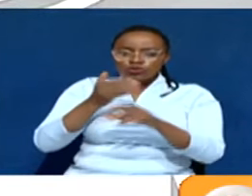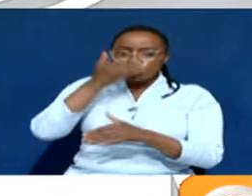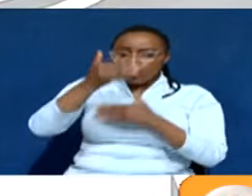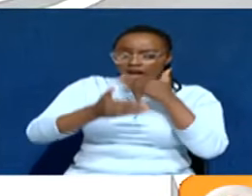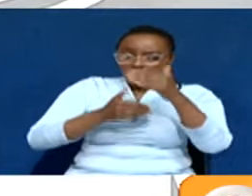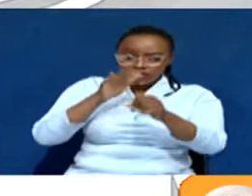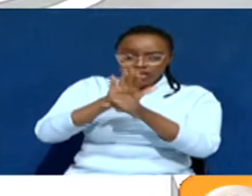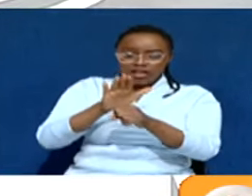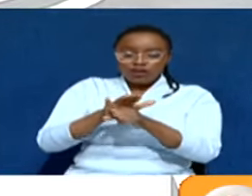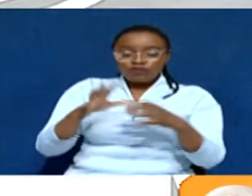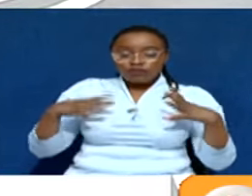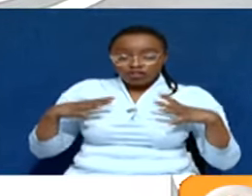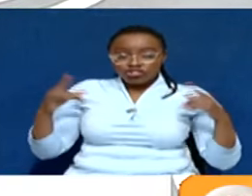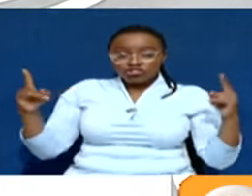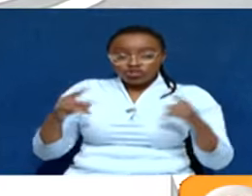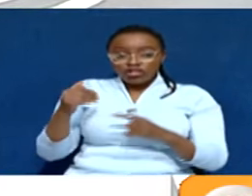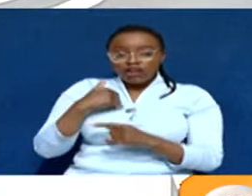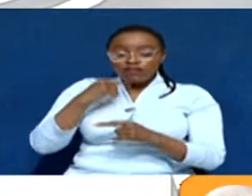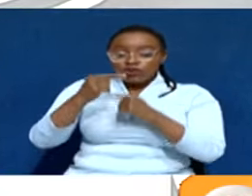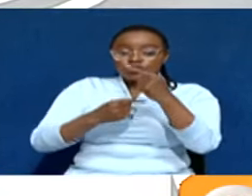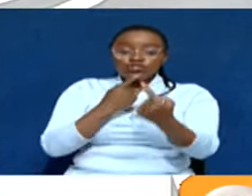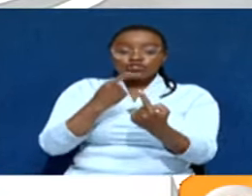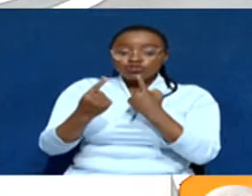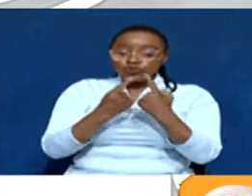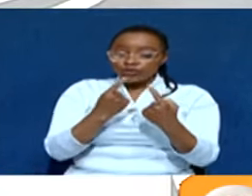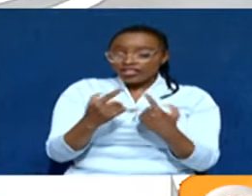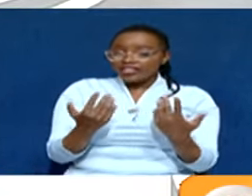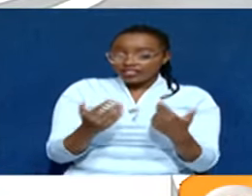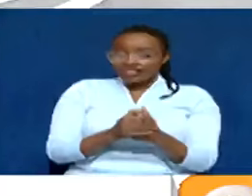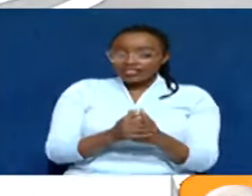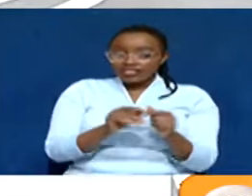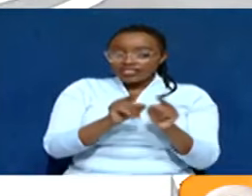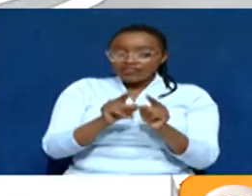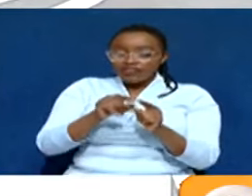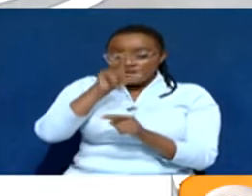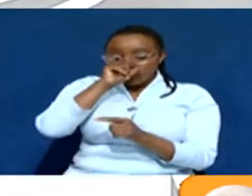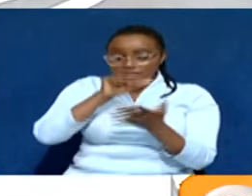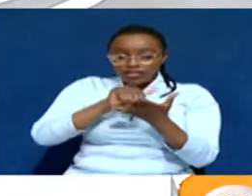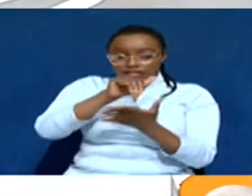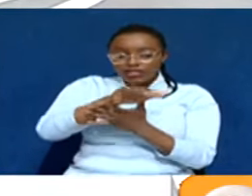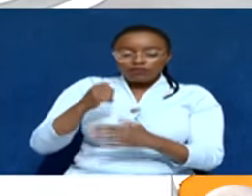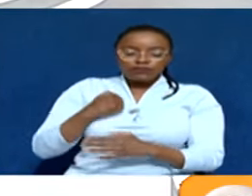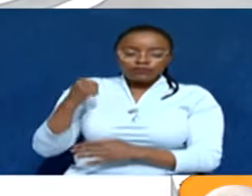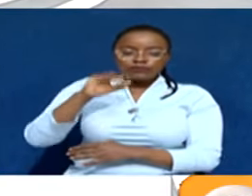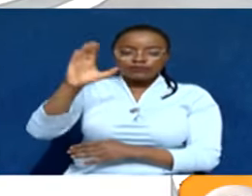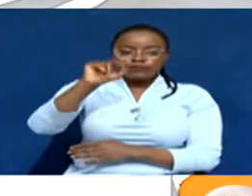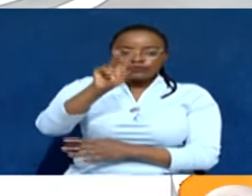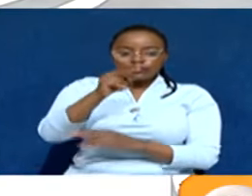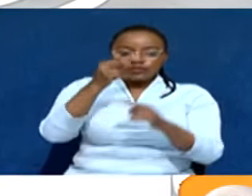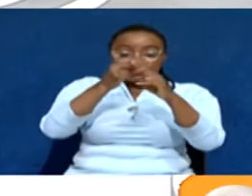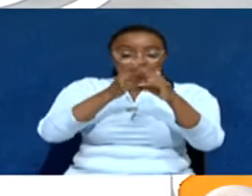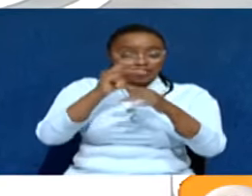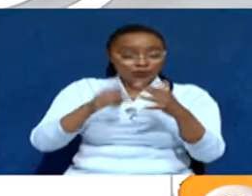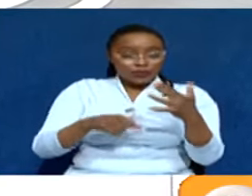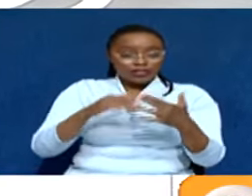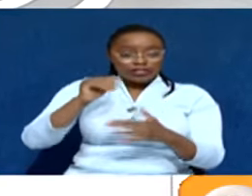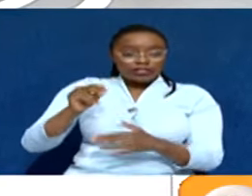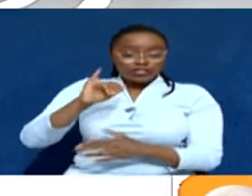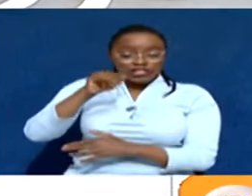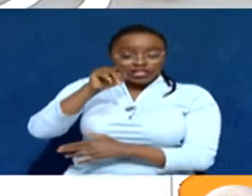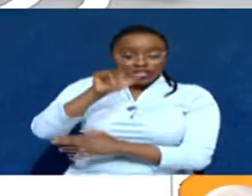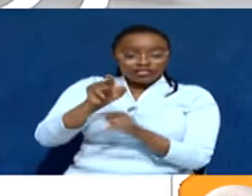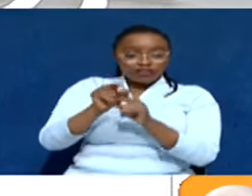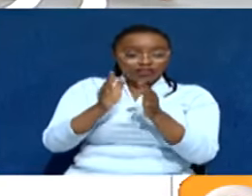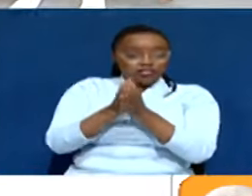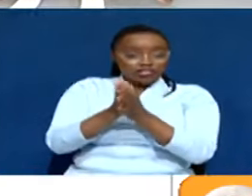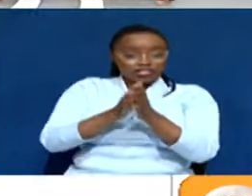answer. See you. Yeah. So let's keep talking, folks. Yes, let's keep talking. Yes. Keep tweeting at Koinanga Jeff, at Citizen TV Kenya, the hashtag JKLive. This is